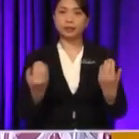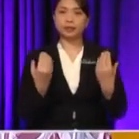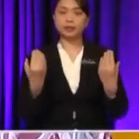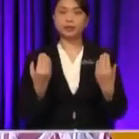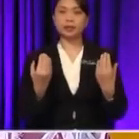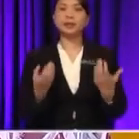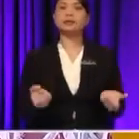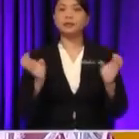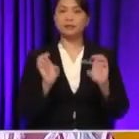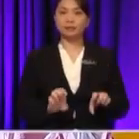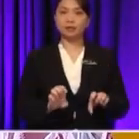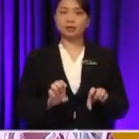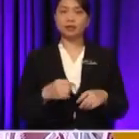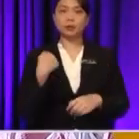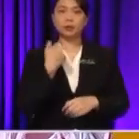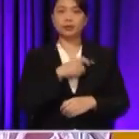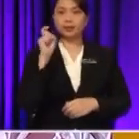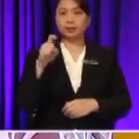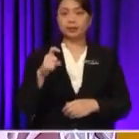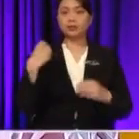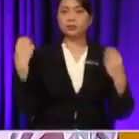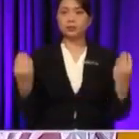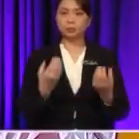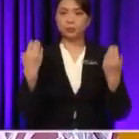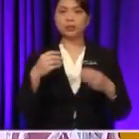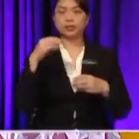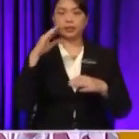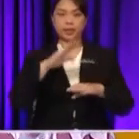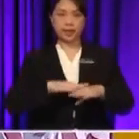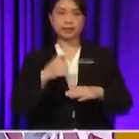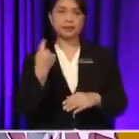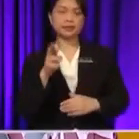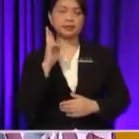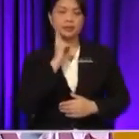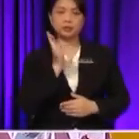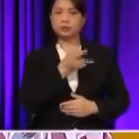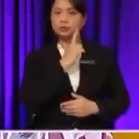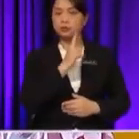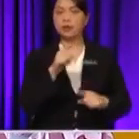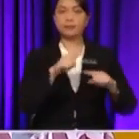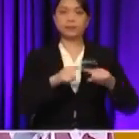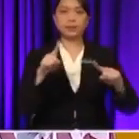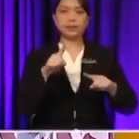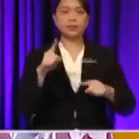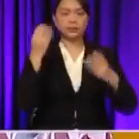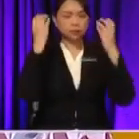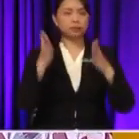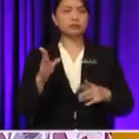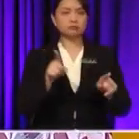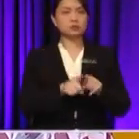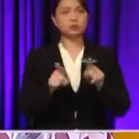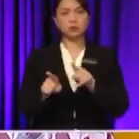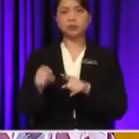is something special and we need to celebrate it at a posh restaurant. Okay, and I also think, especially if